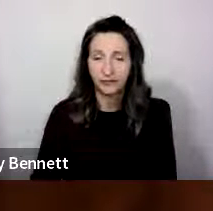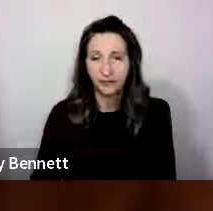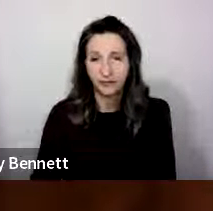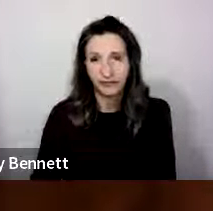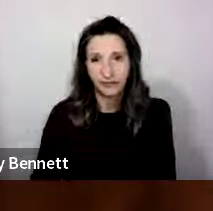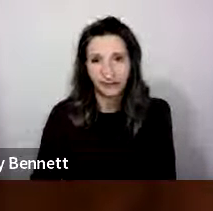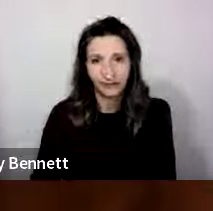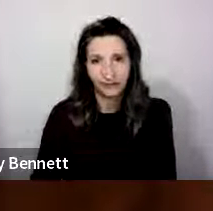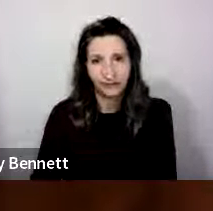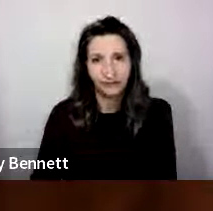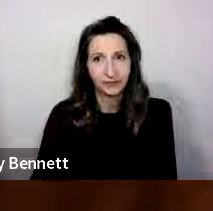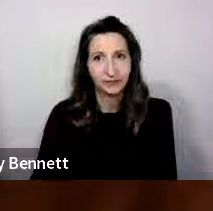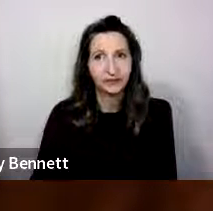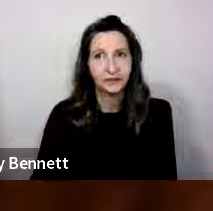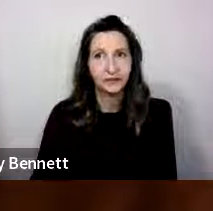Crown.